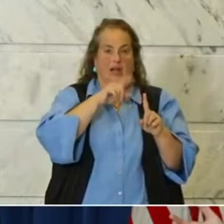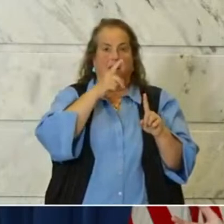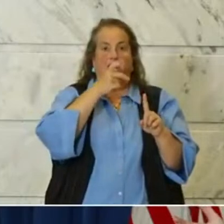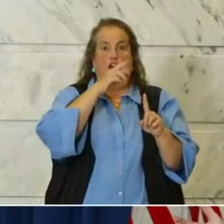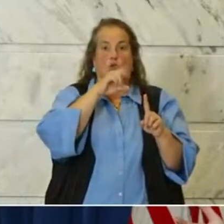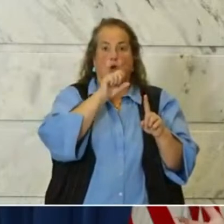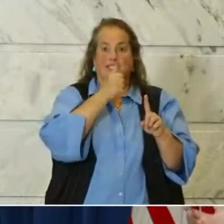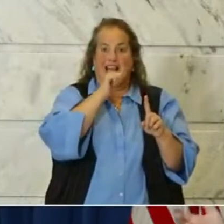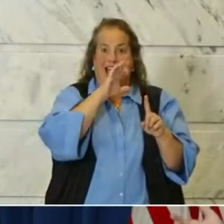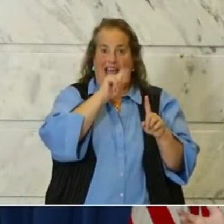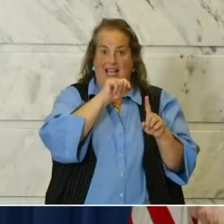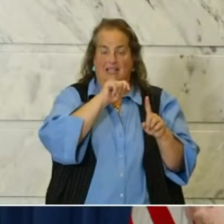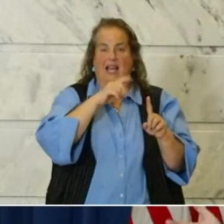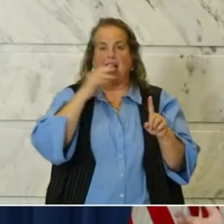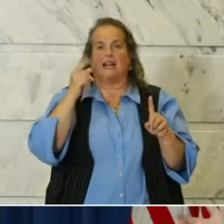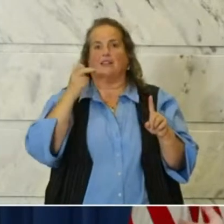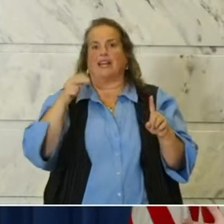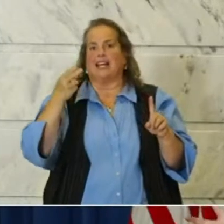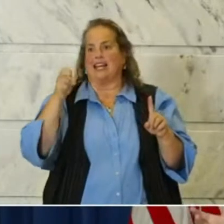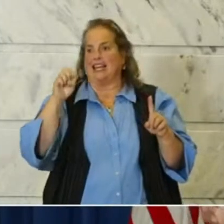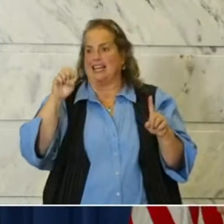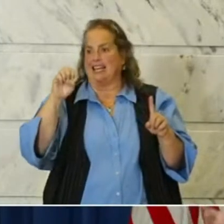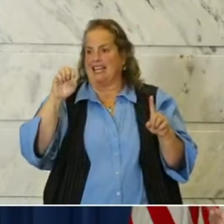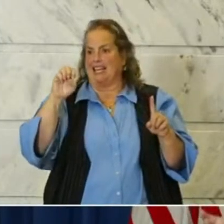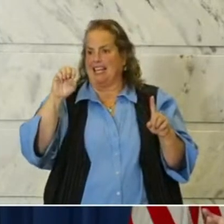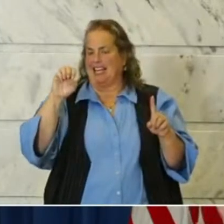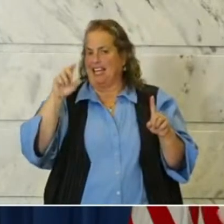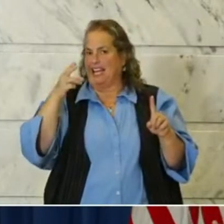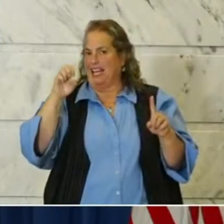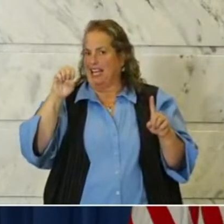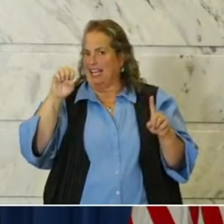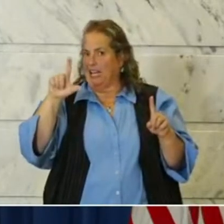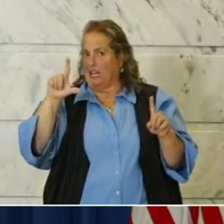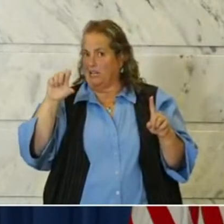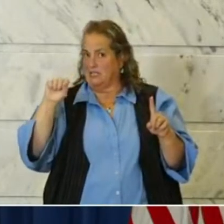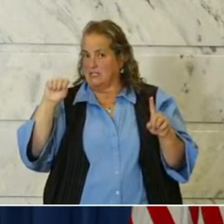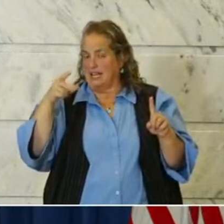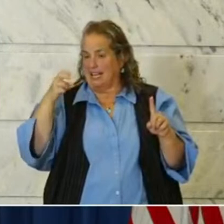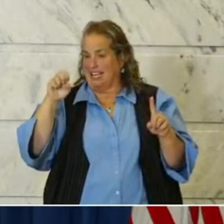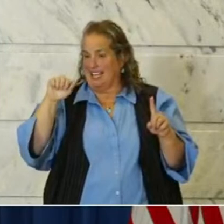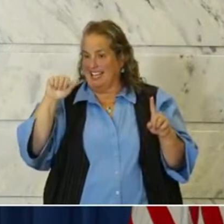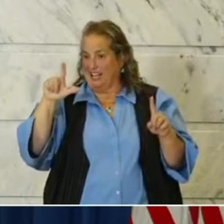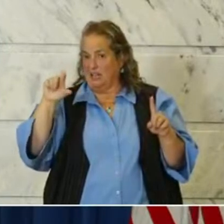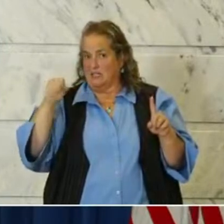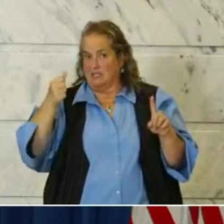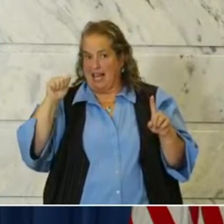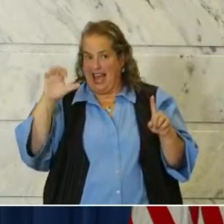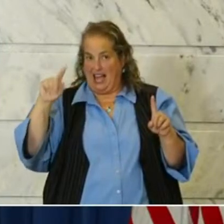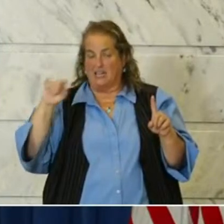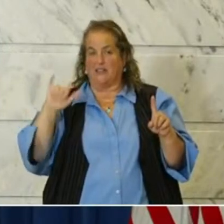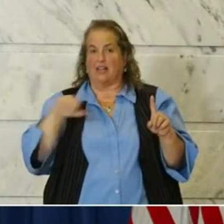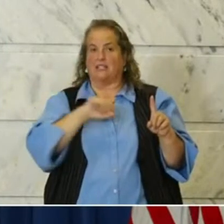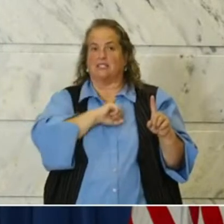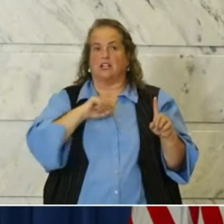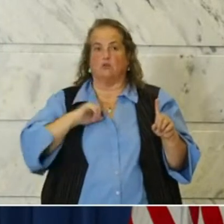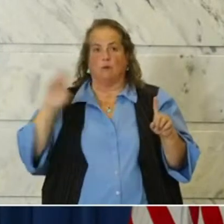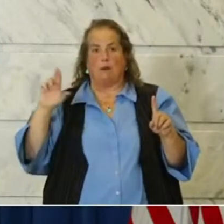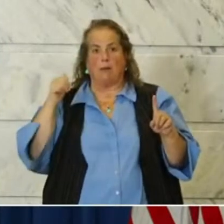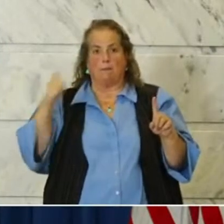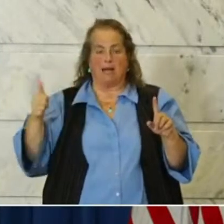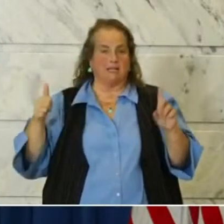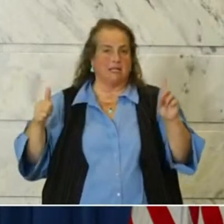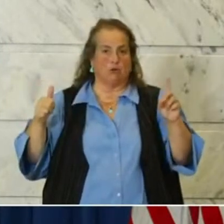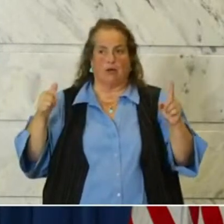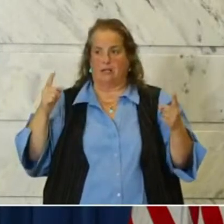have the HEALS Act, which Senate Republicans passed. And